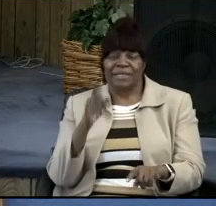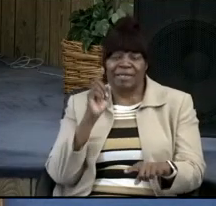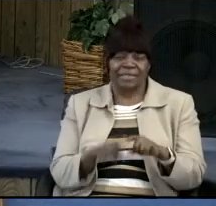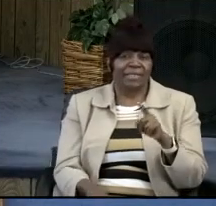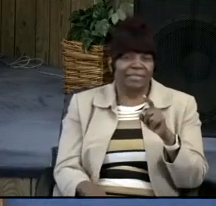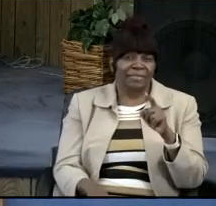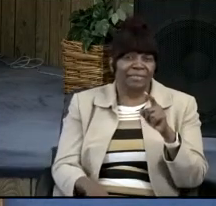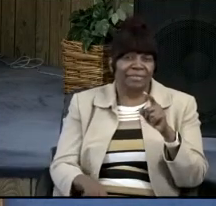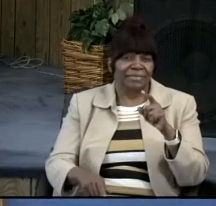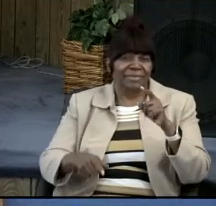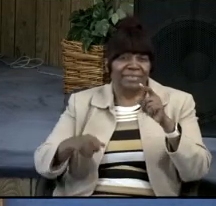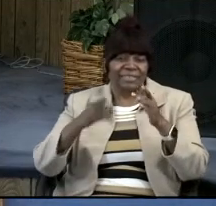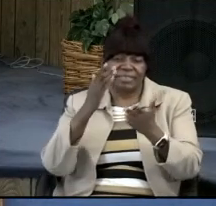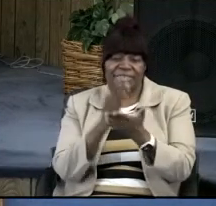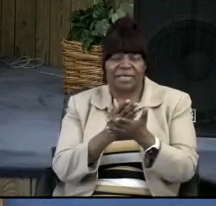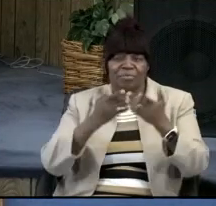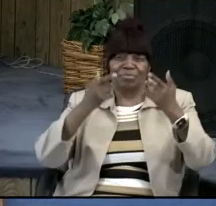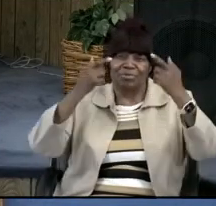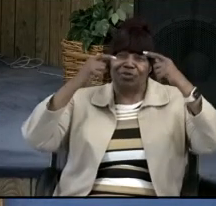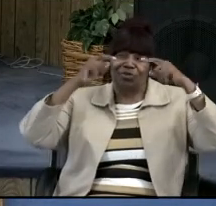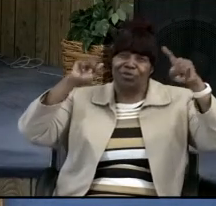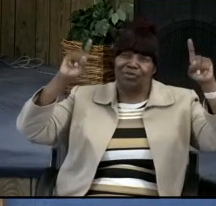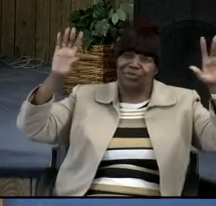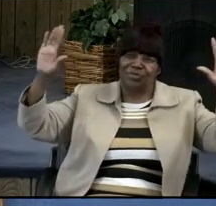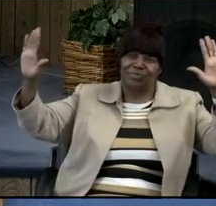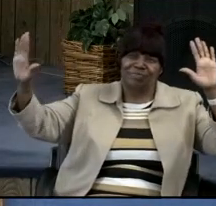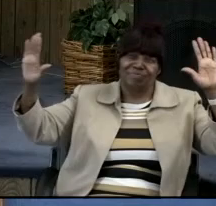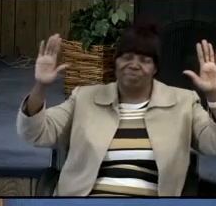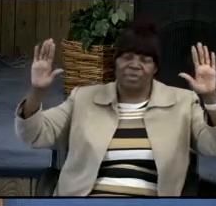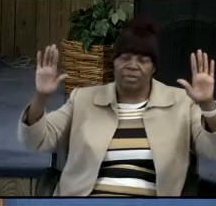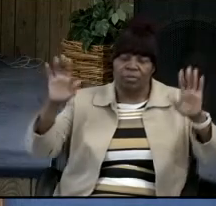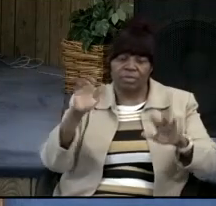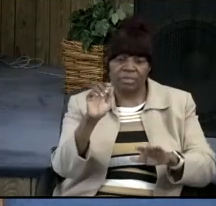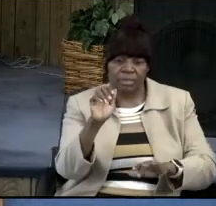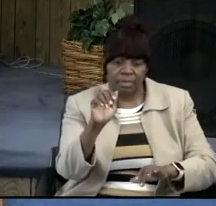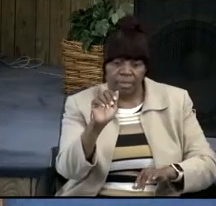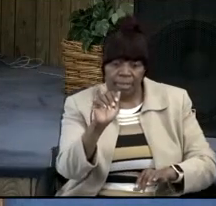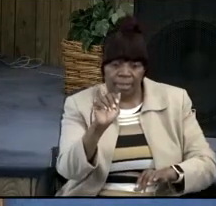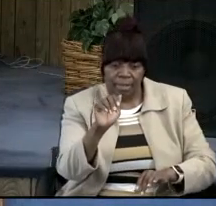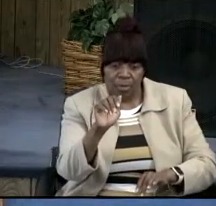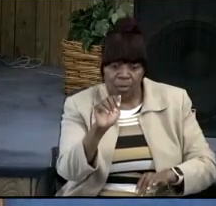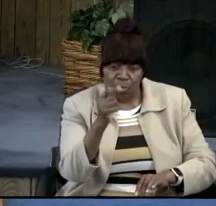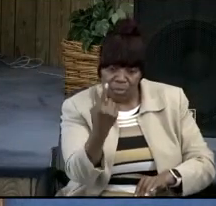not control myself. Well, it was a spirit,